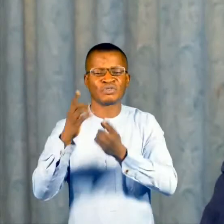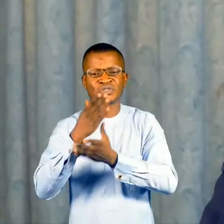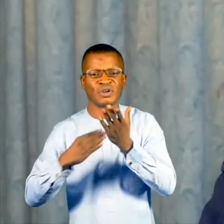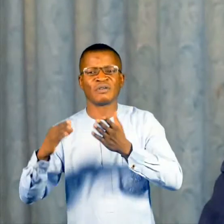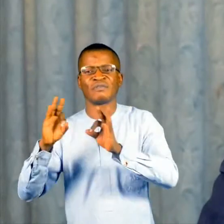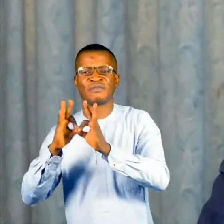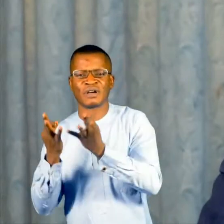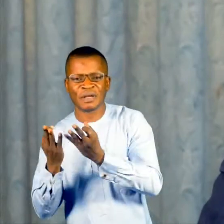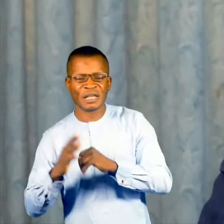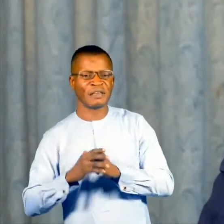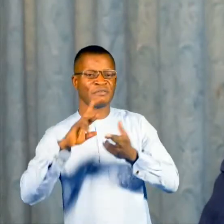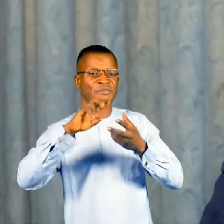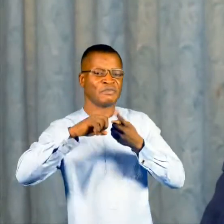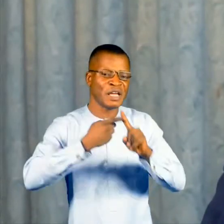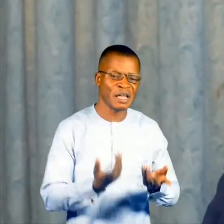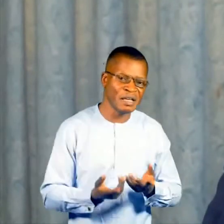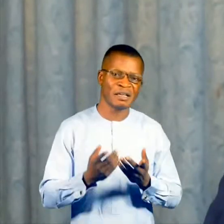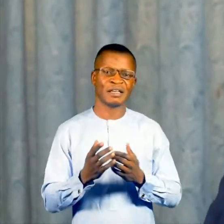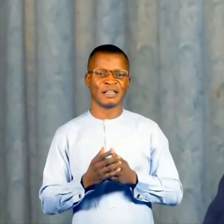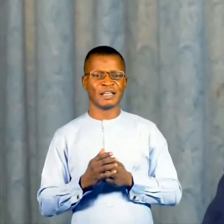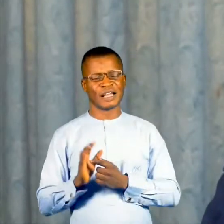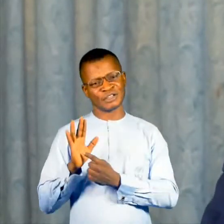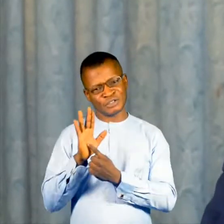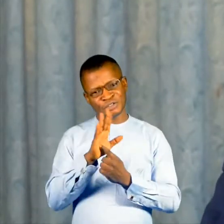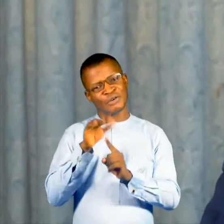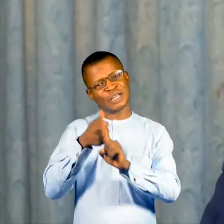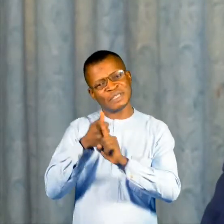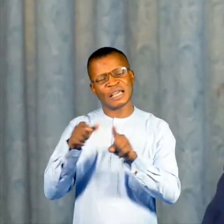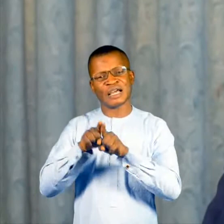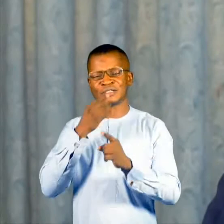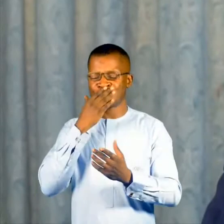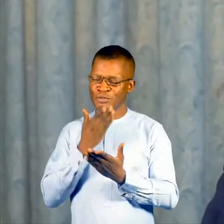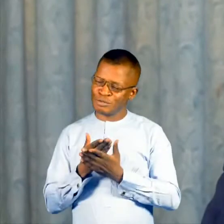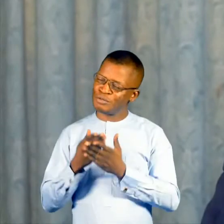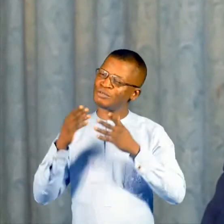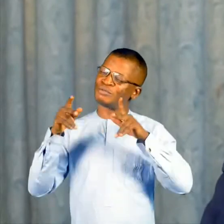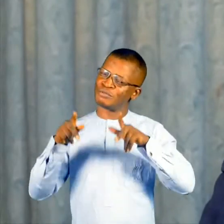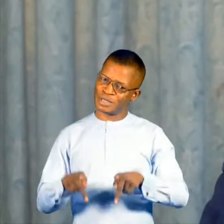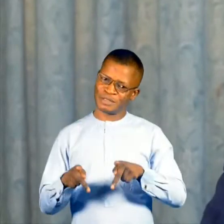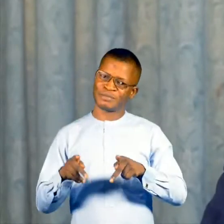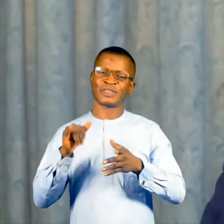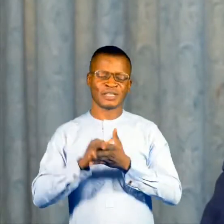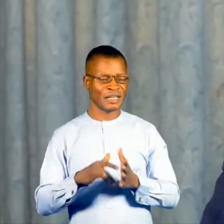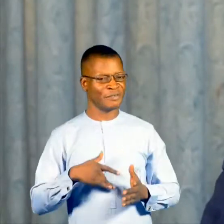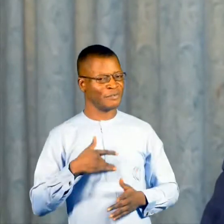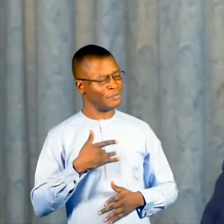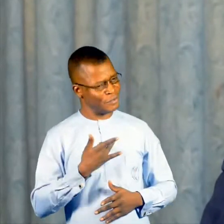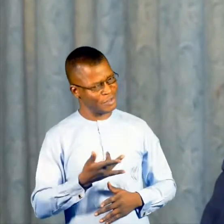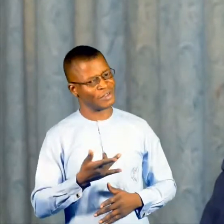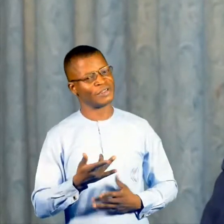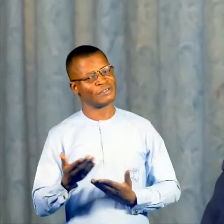go to some relatives and pose as good people who feel